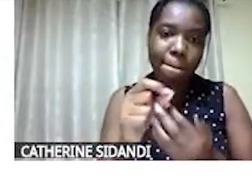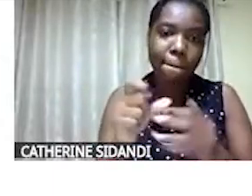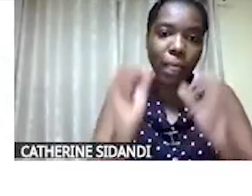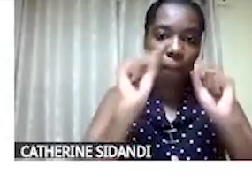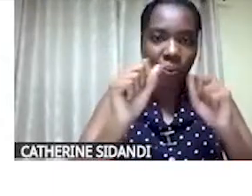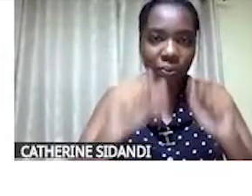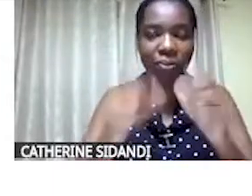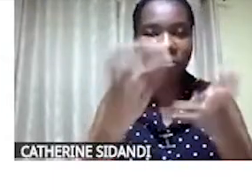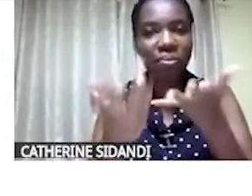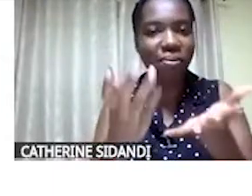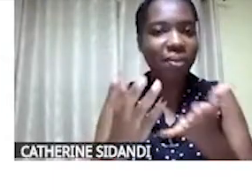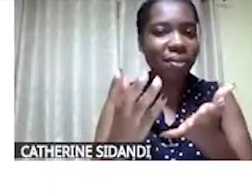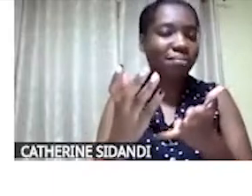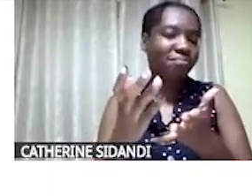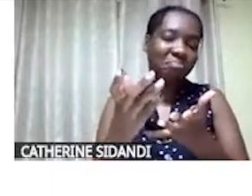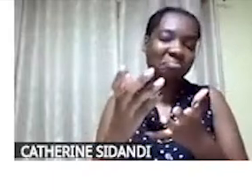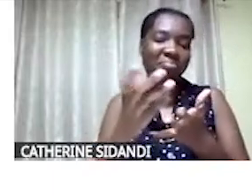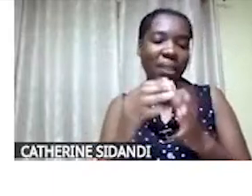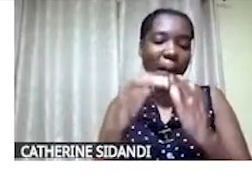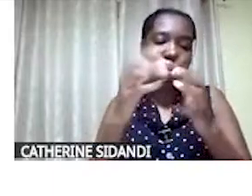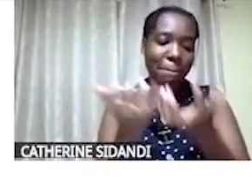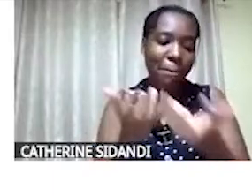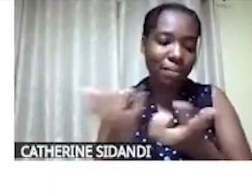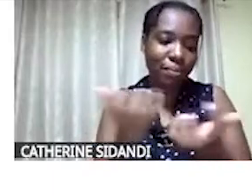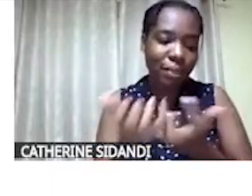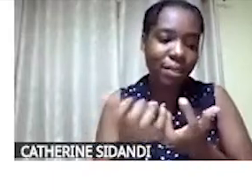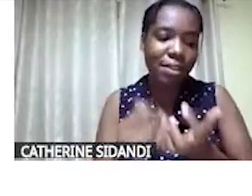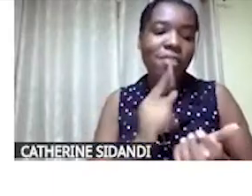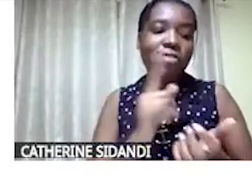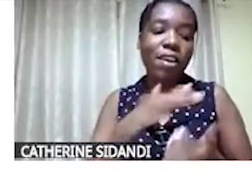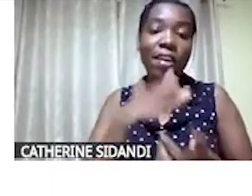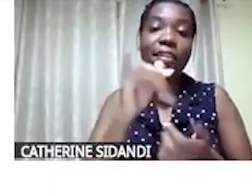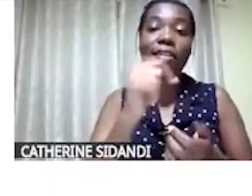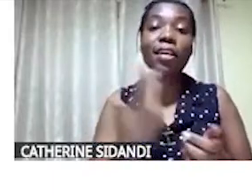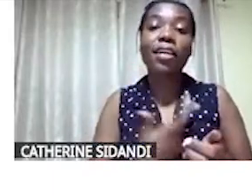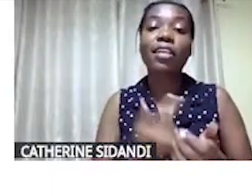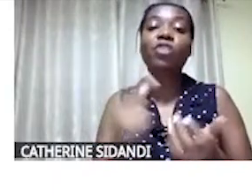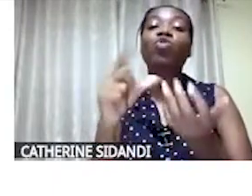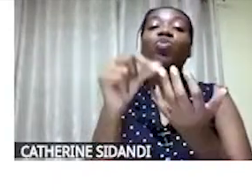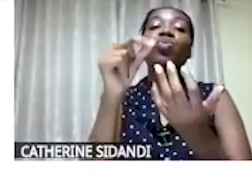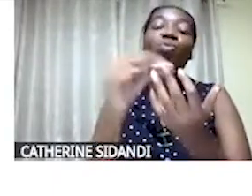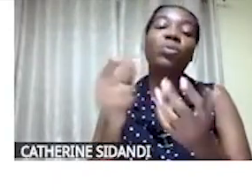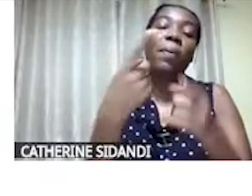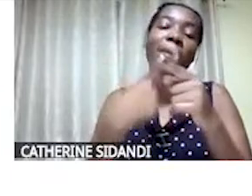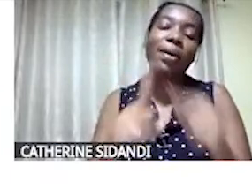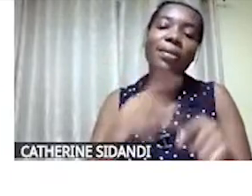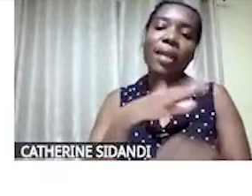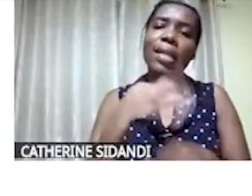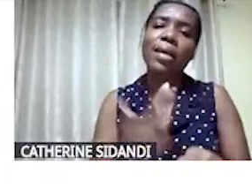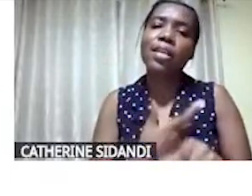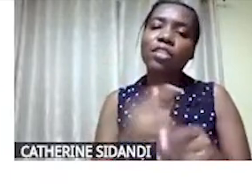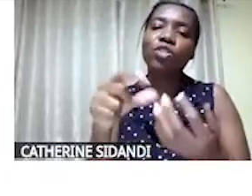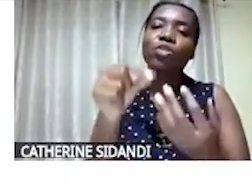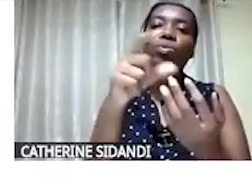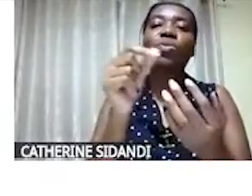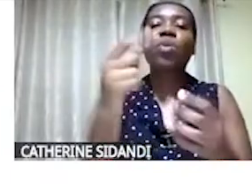agribusiness. Yeah. So that is the sector they chose, but the space that they chose to win at is on